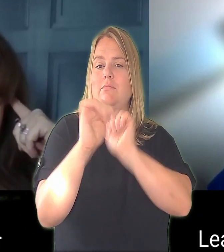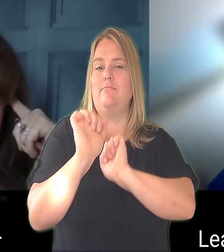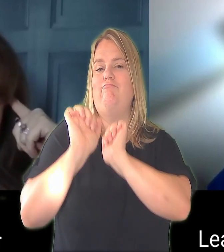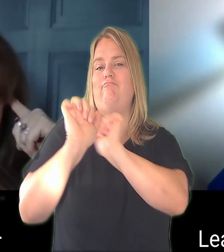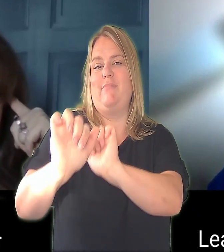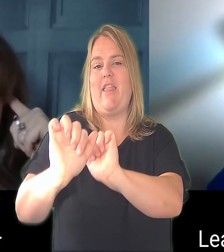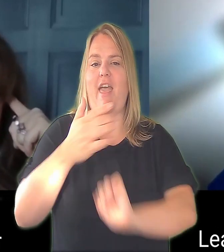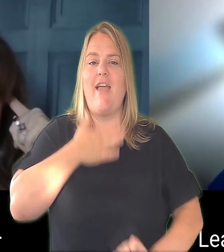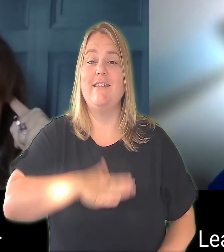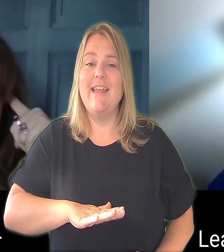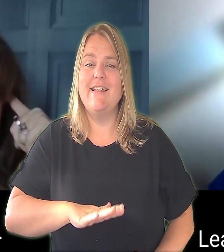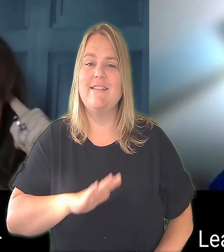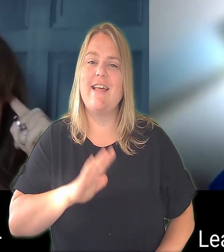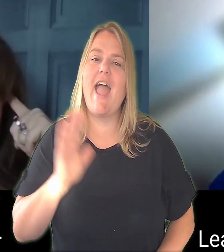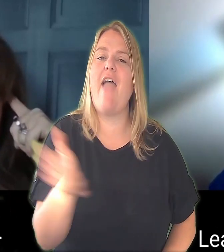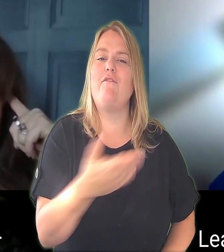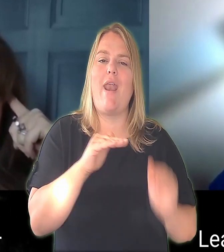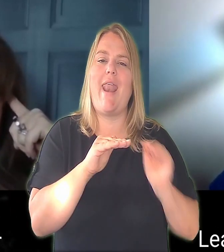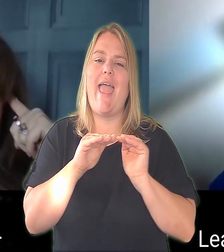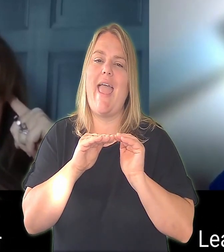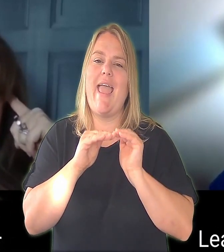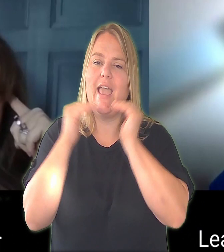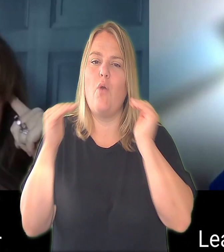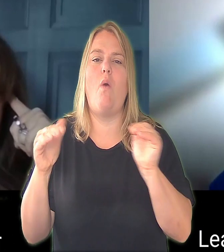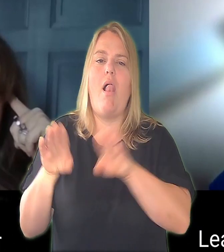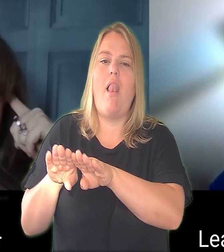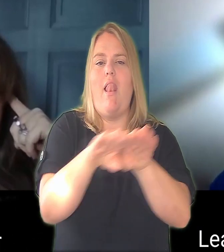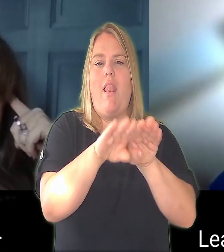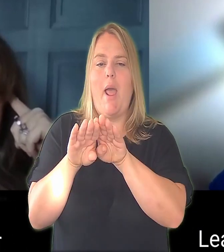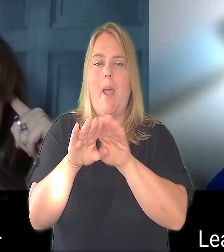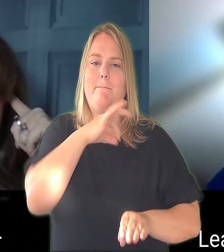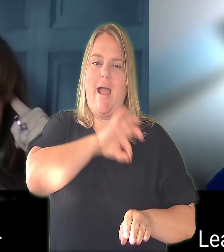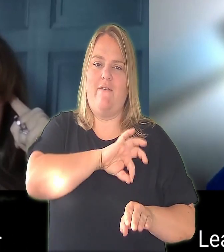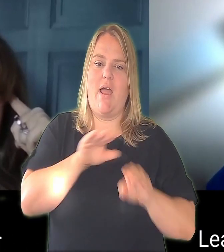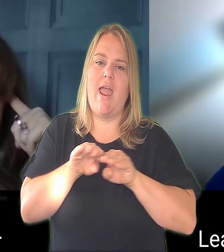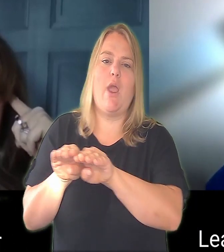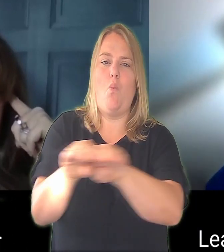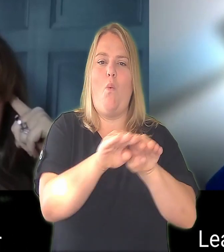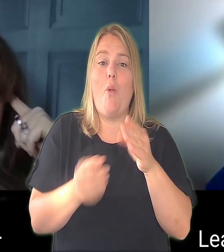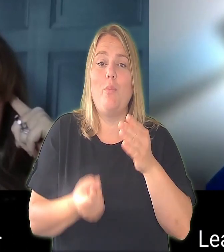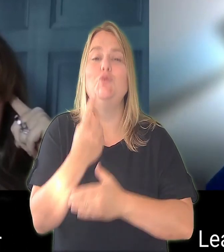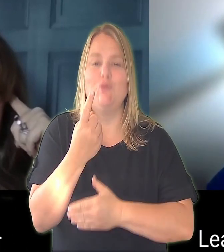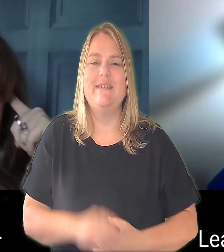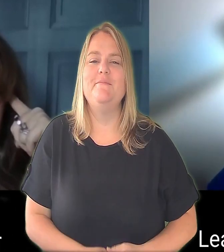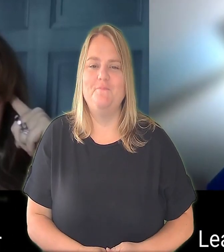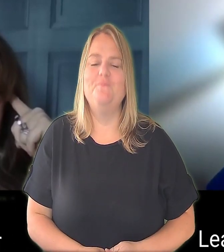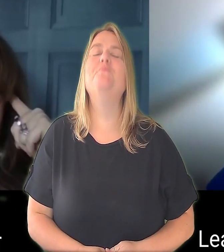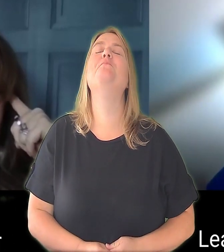equally benefits. Yes, exactly that. Equal benefit and equal opportunity, not equal treatment in every exact